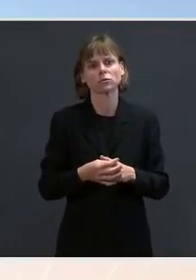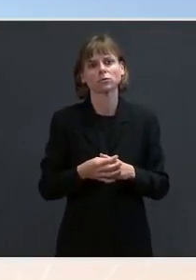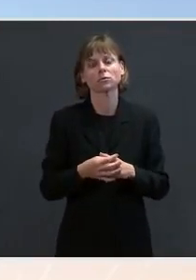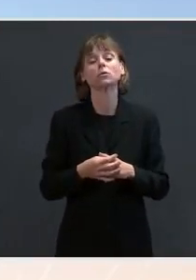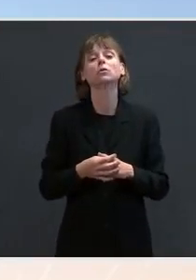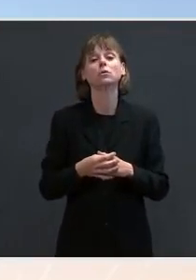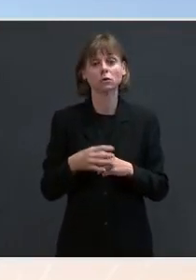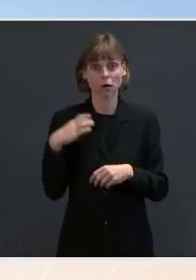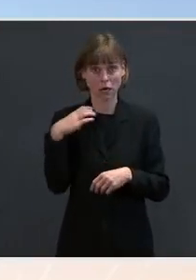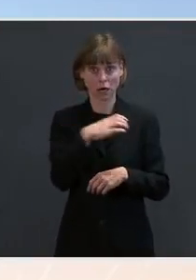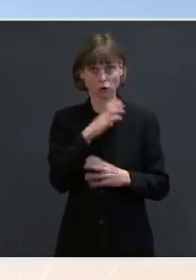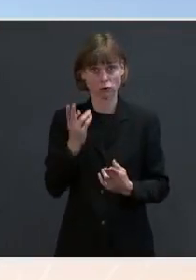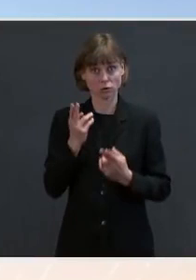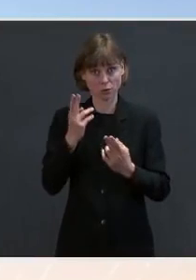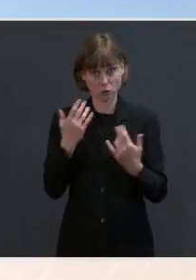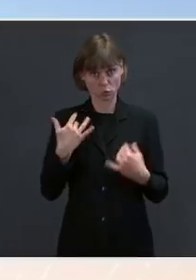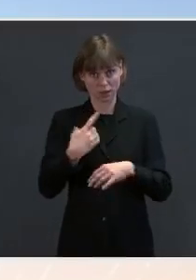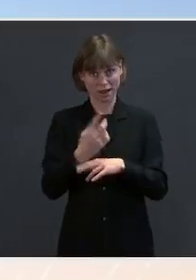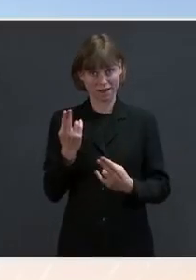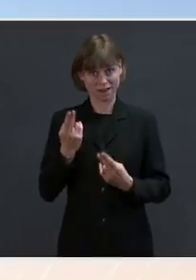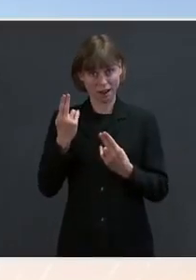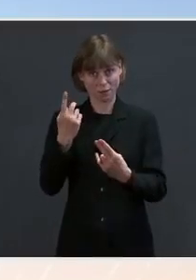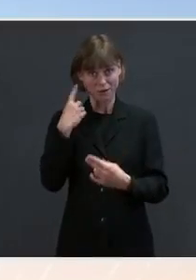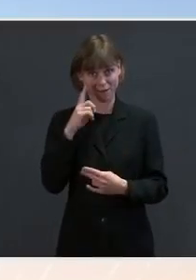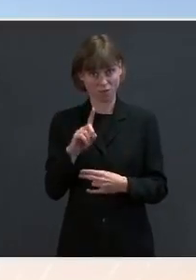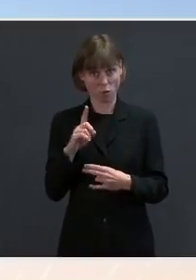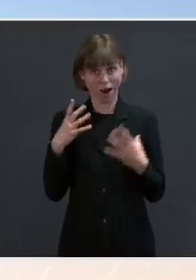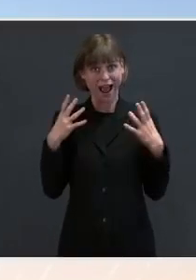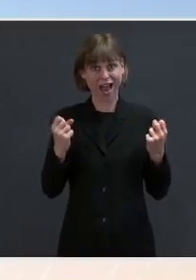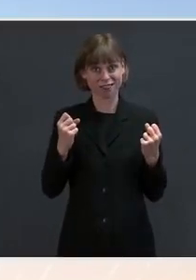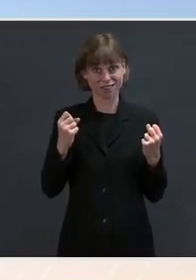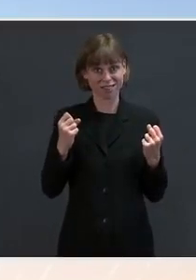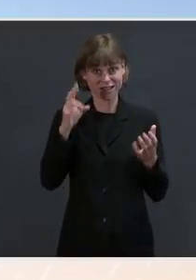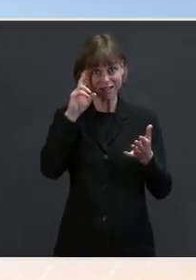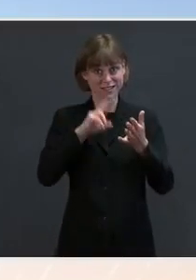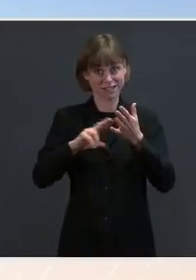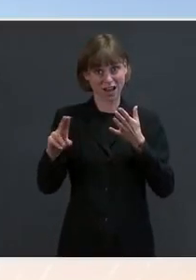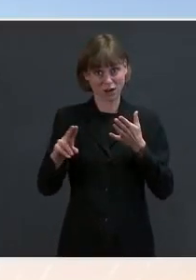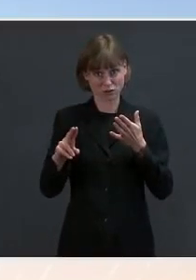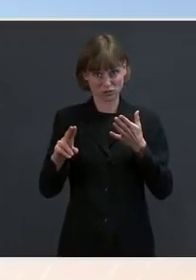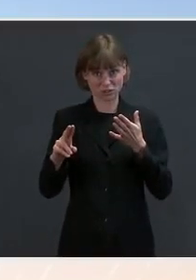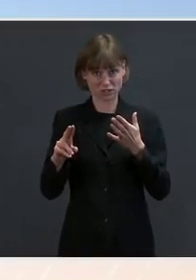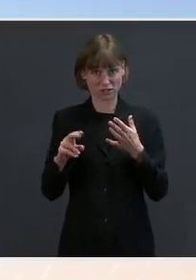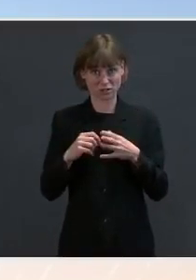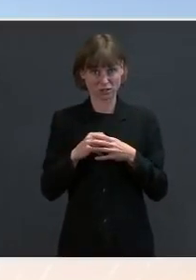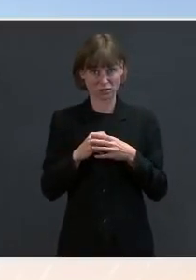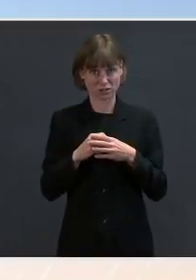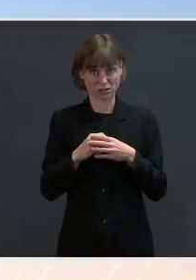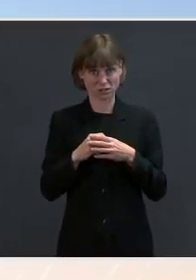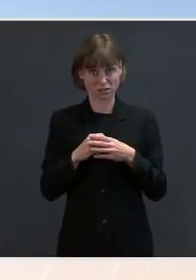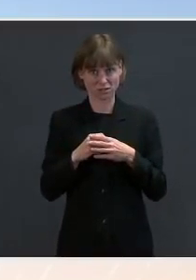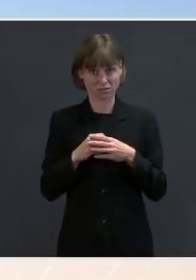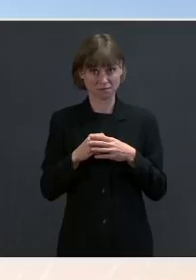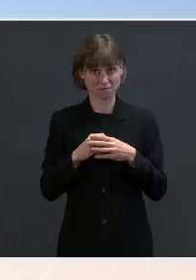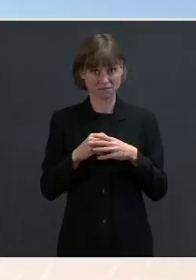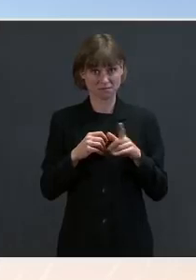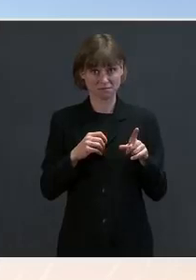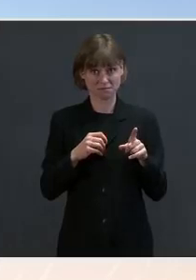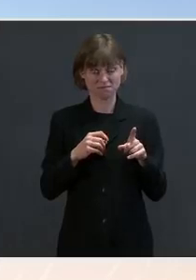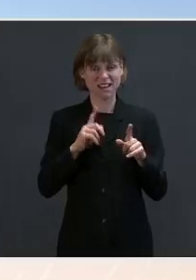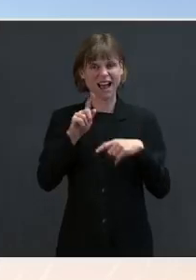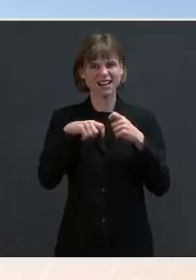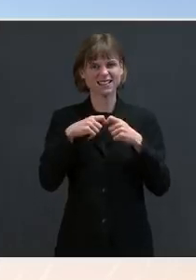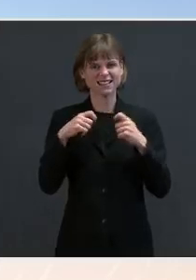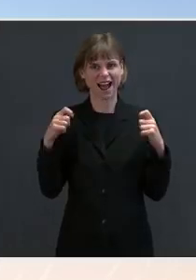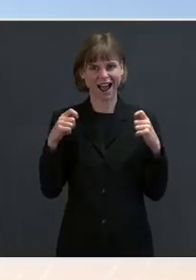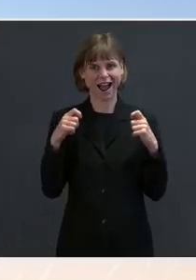today your nominee for Health Secretary, Xavier Becerra, was basically got a tied vote in the